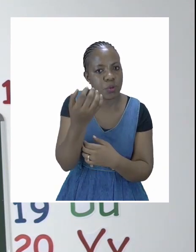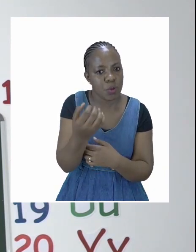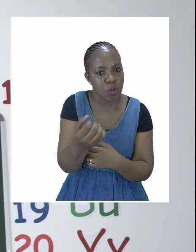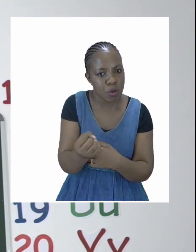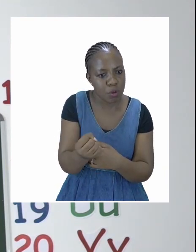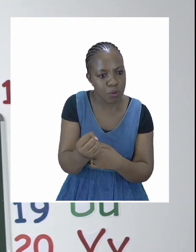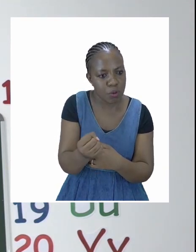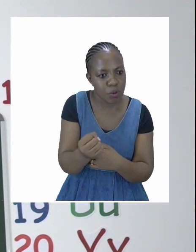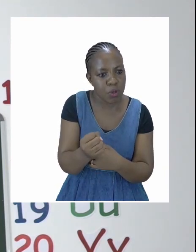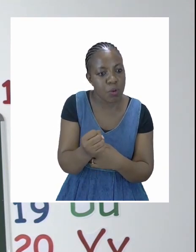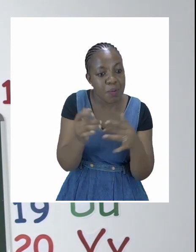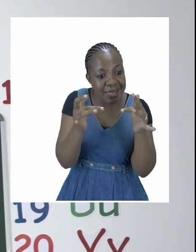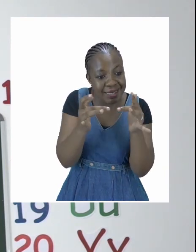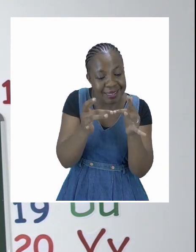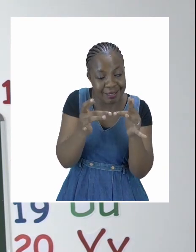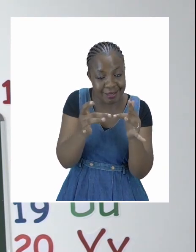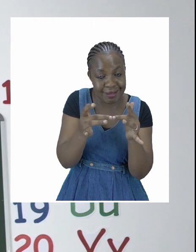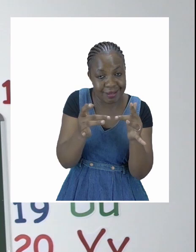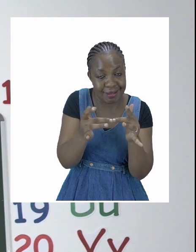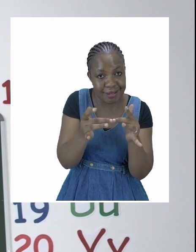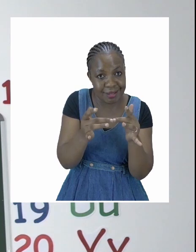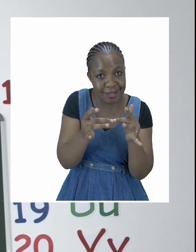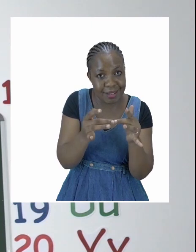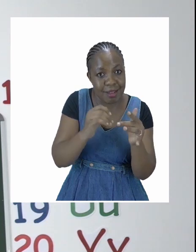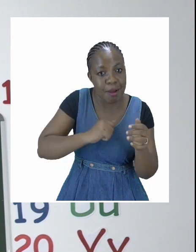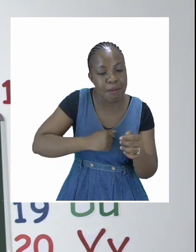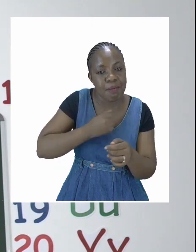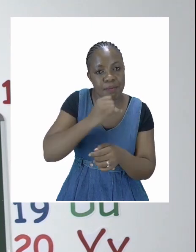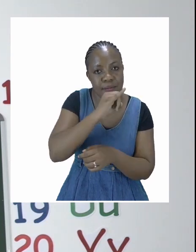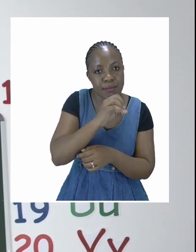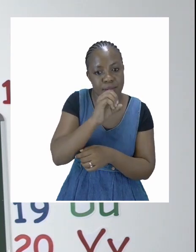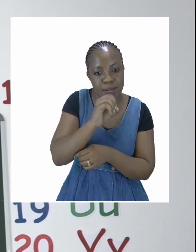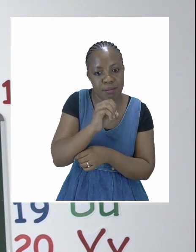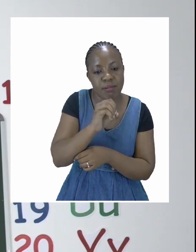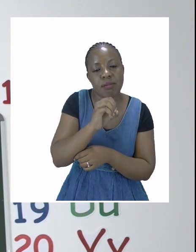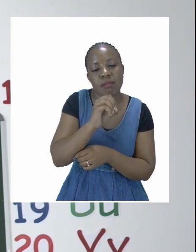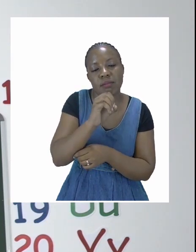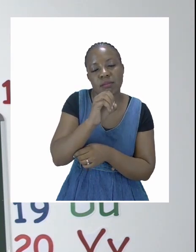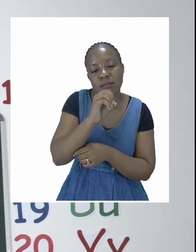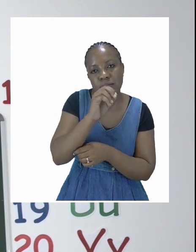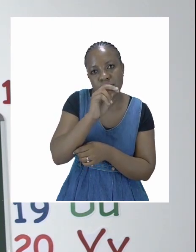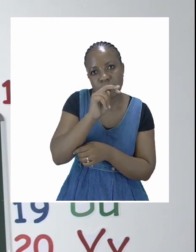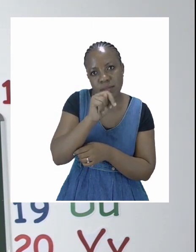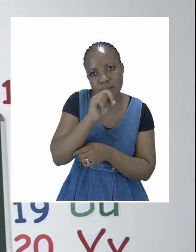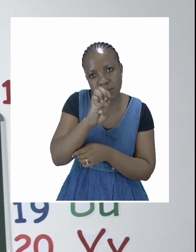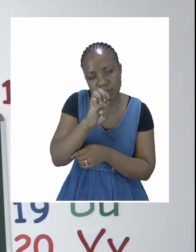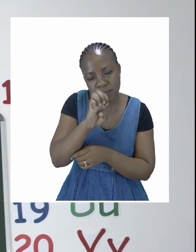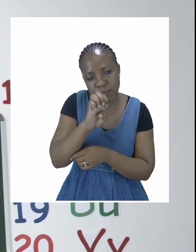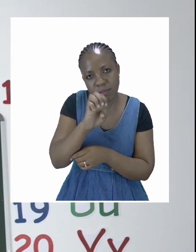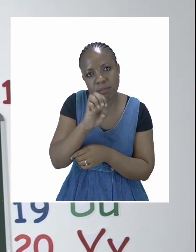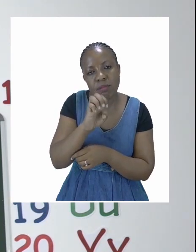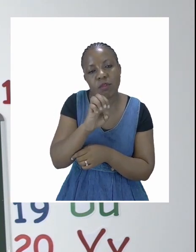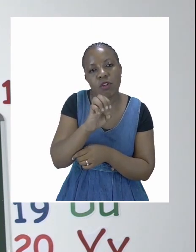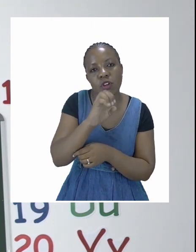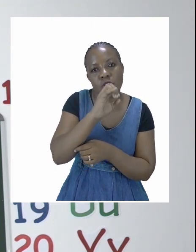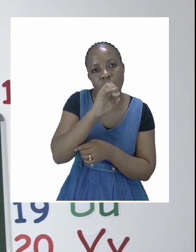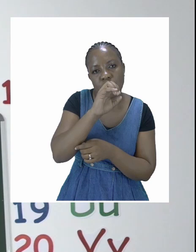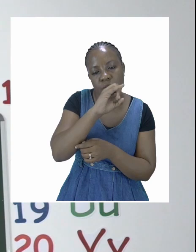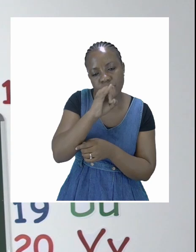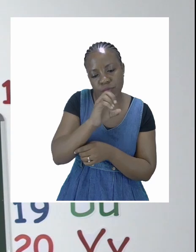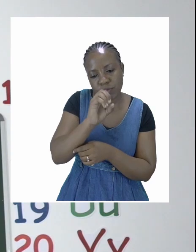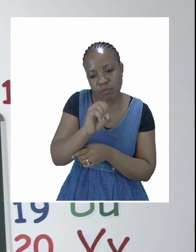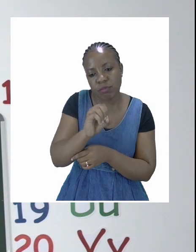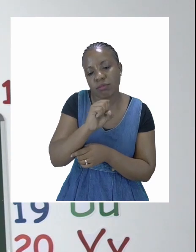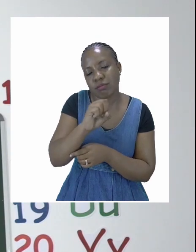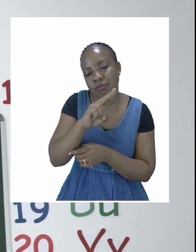our online platforms, MyZone and Zoshi Facebook pages, and in addition,